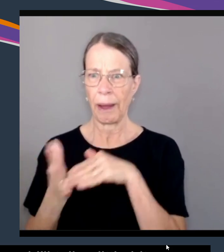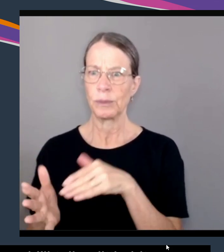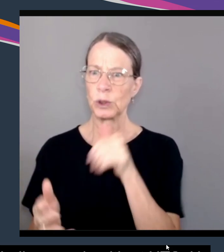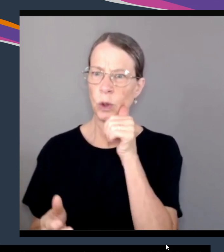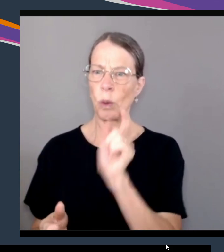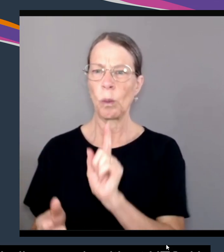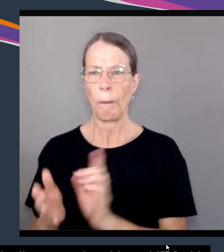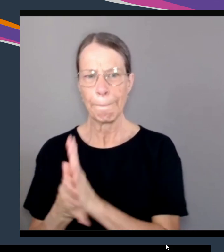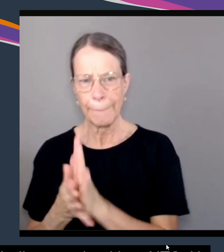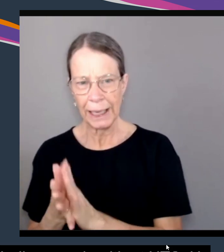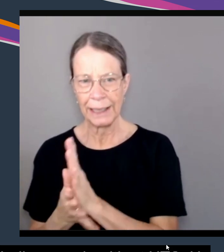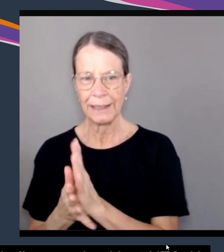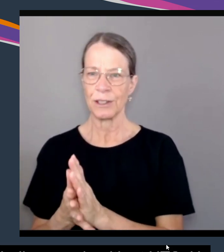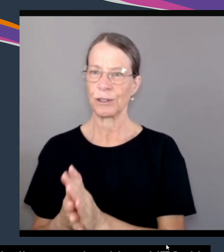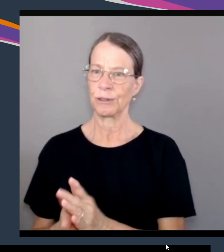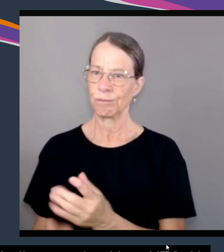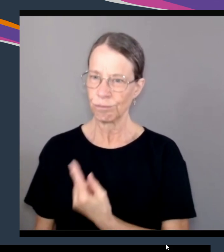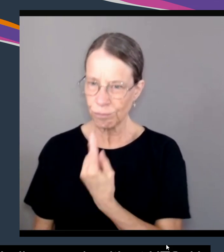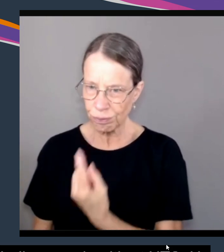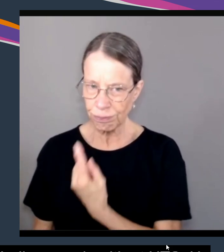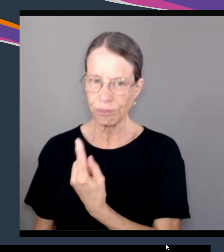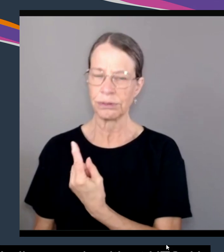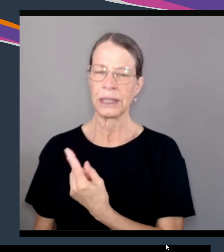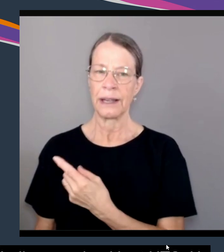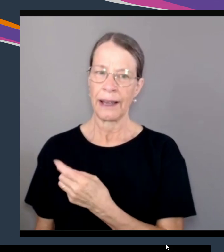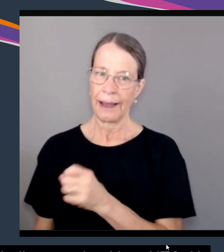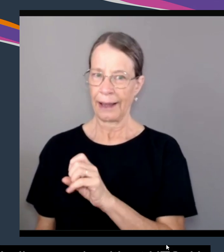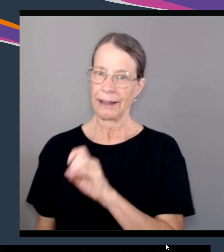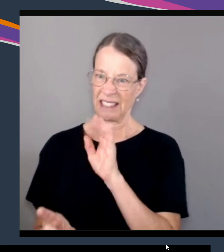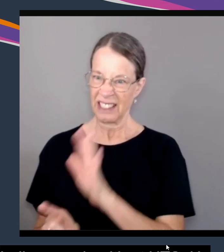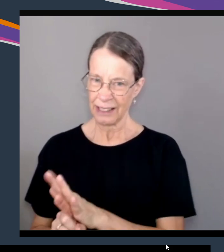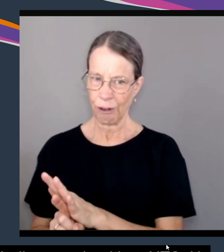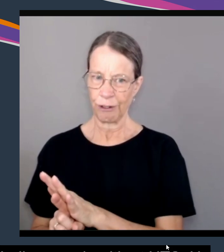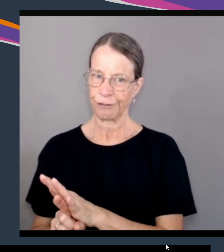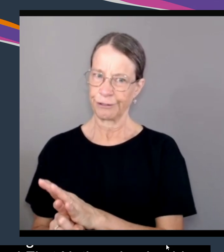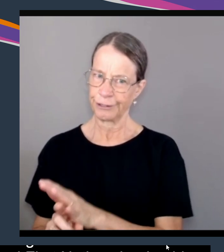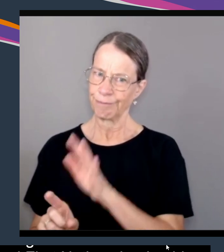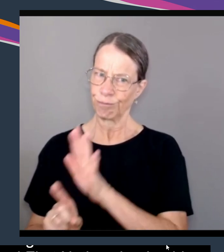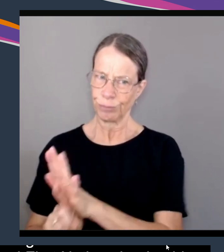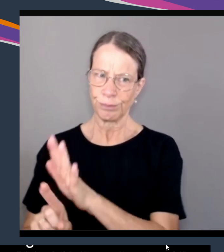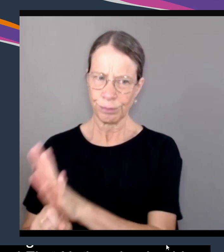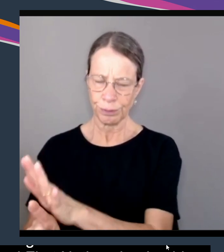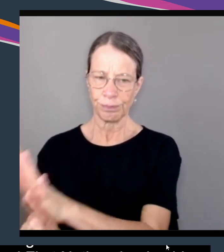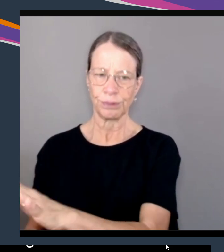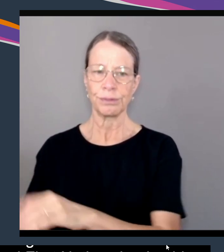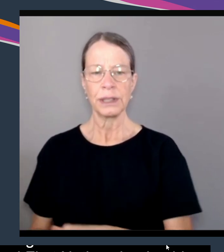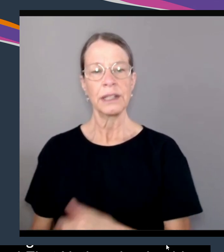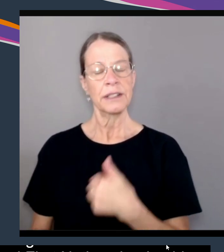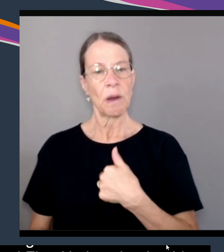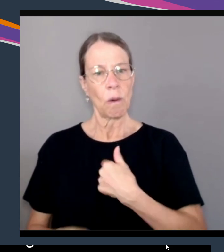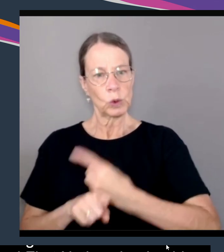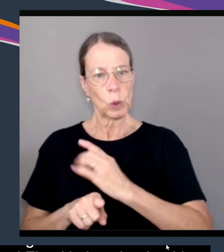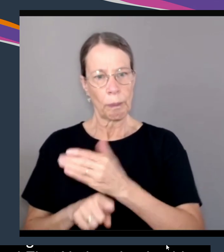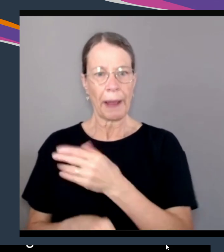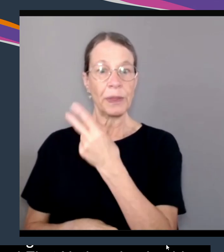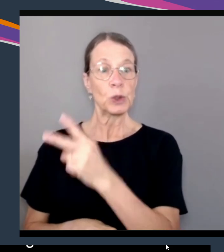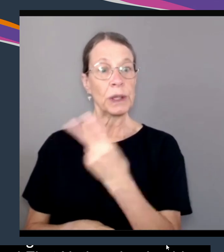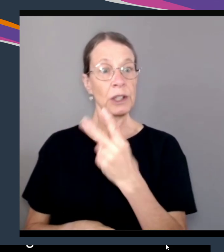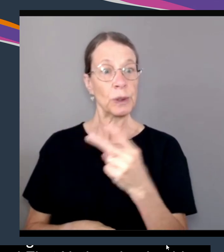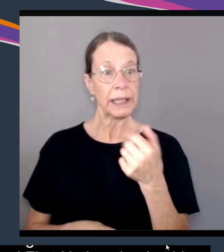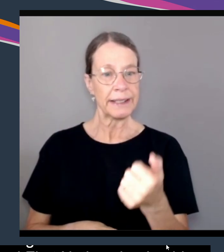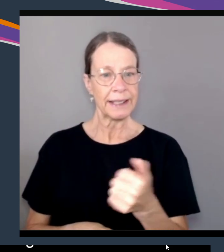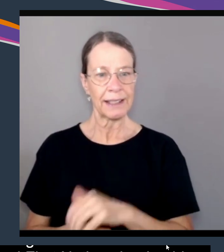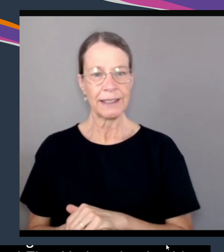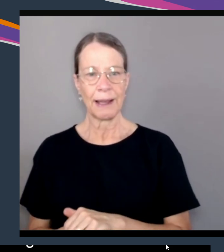research. I'll tell you a little bit more about the 2026 disability funding round, because I know many in the room and many online are